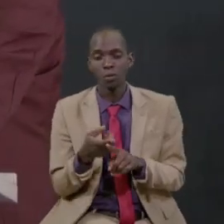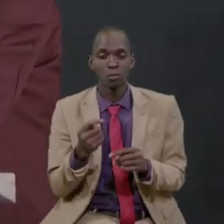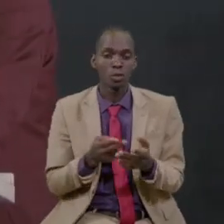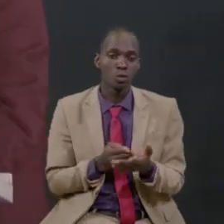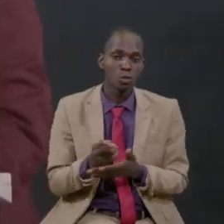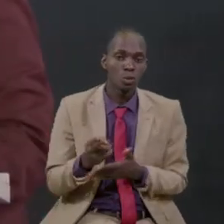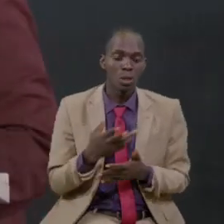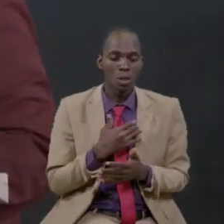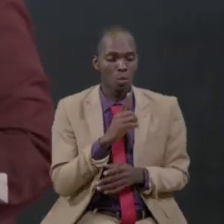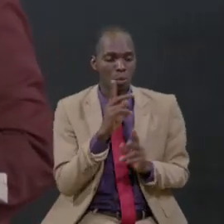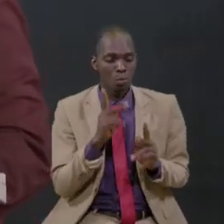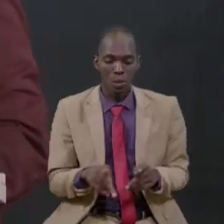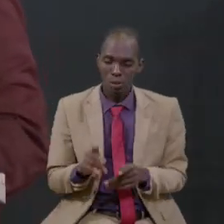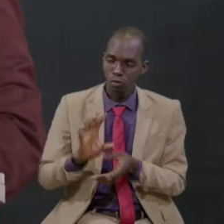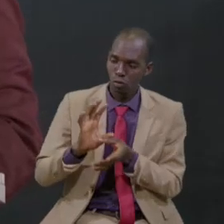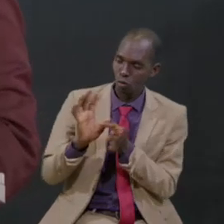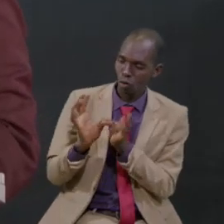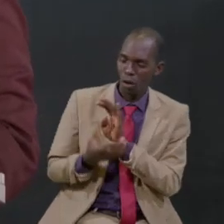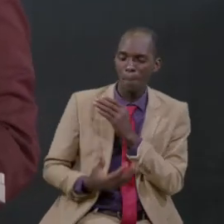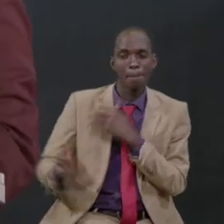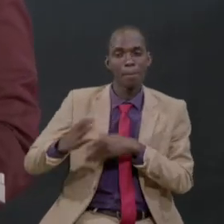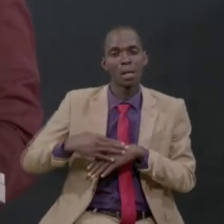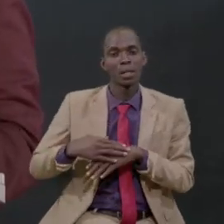know that he that